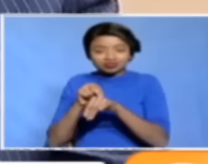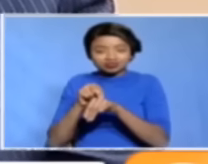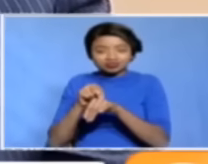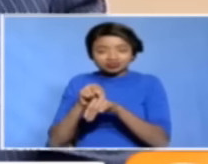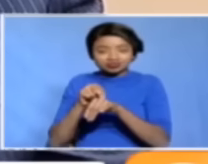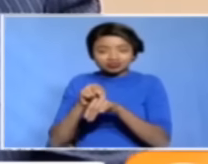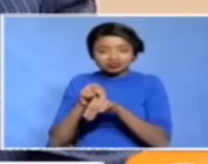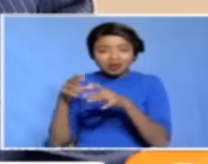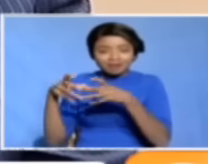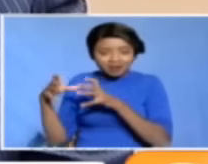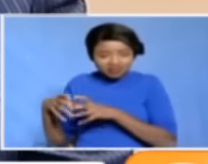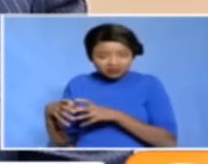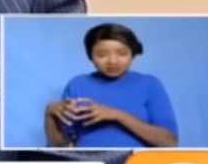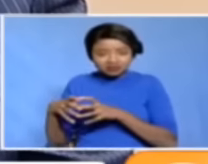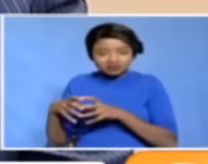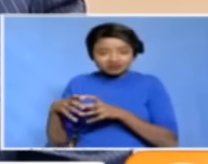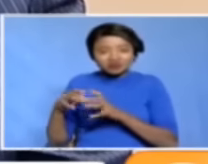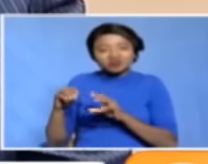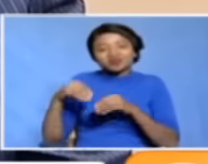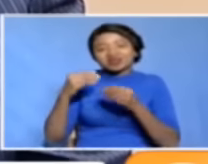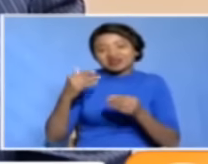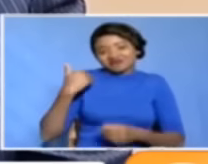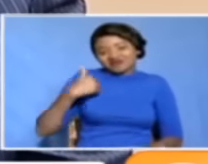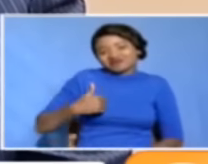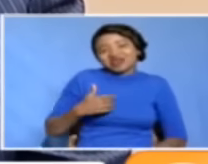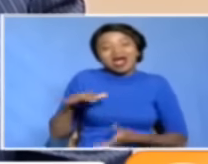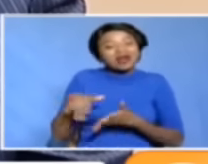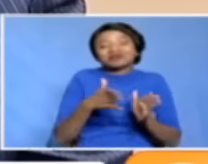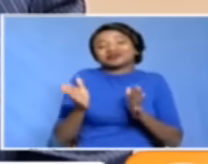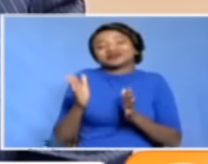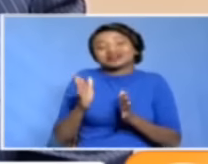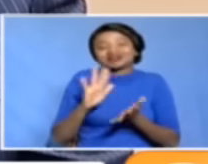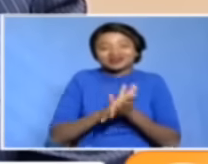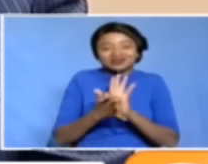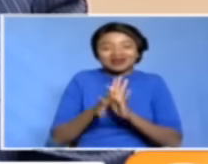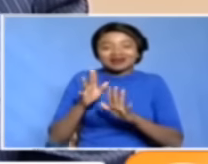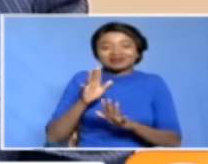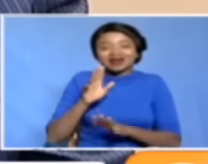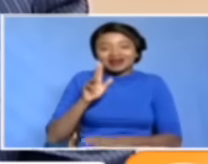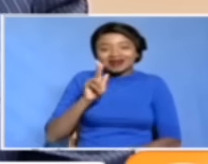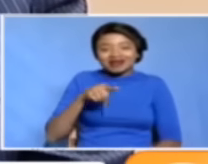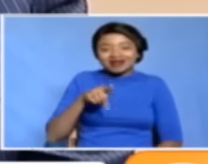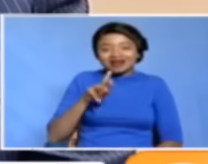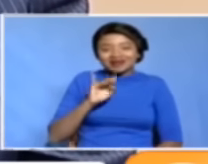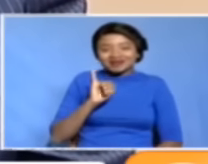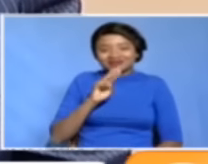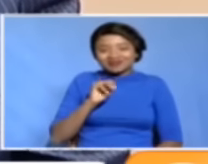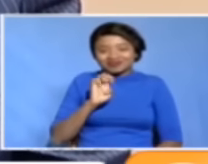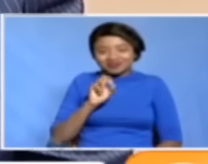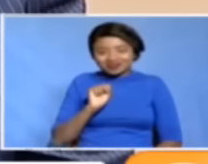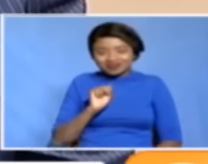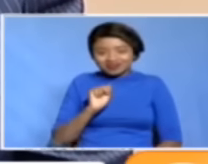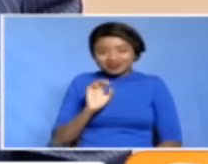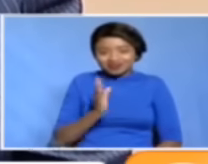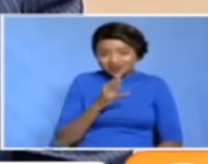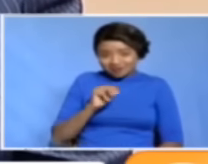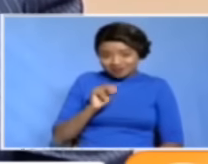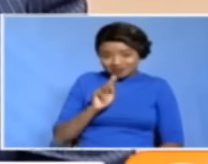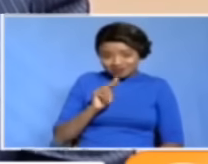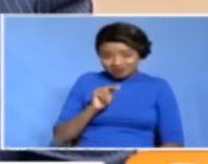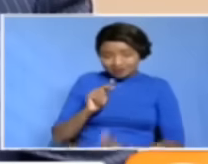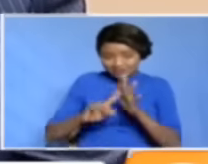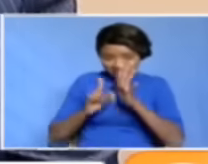give me, Aden Duale, an opportunity to be the prime minister one day. You know, so you compared support that. Compared to